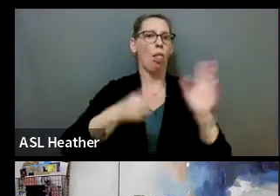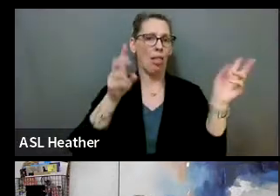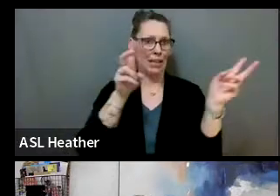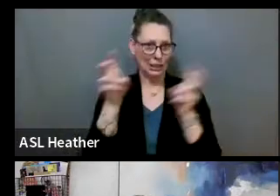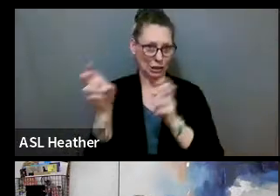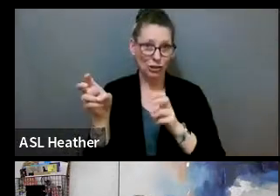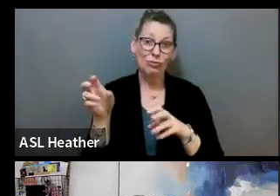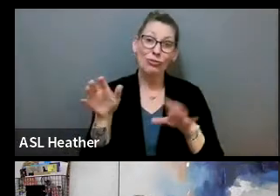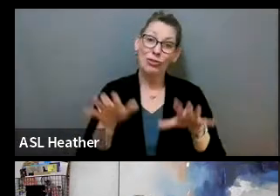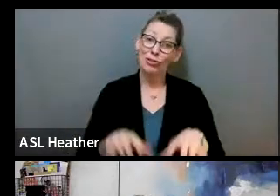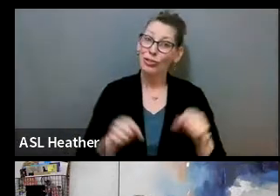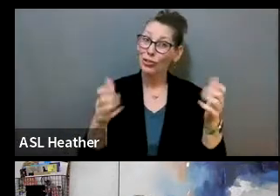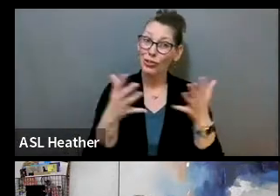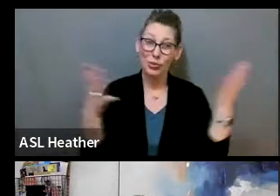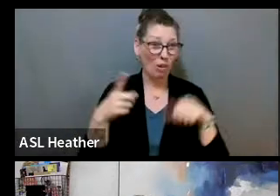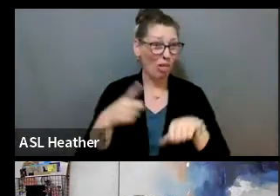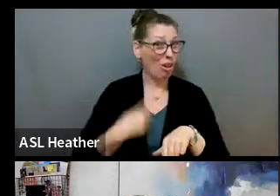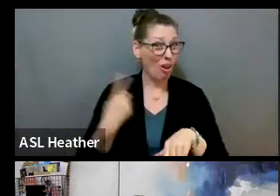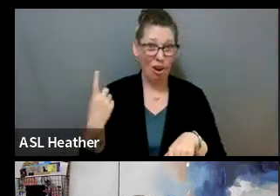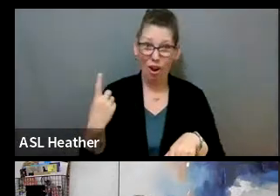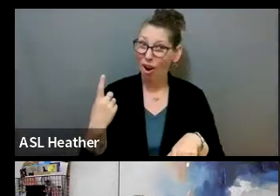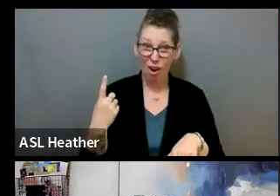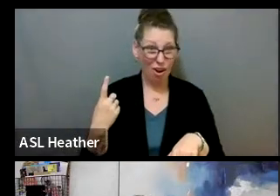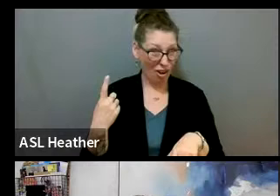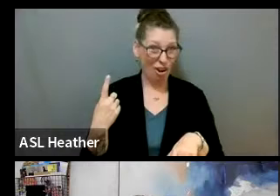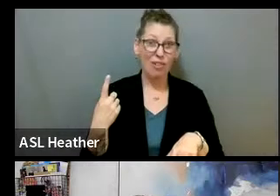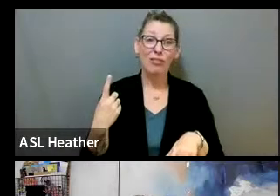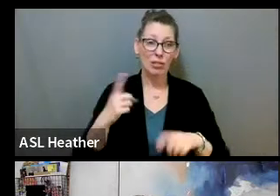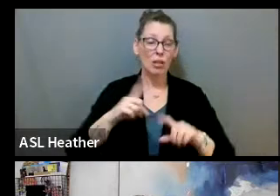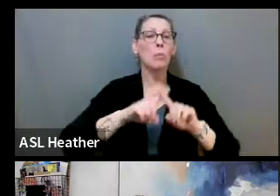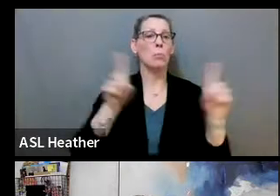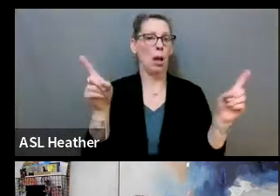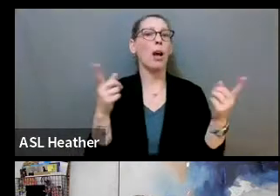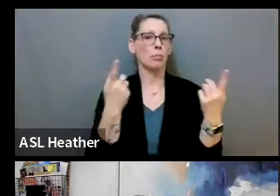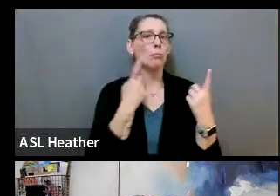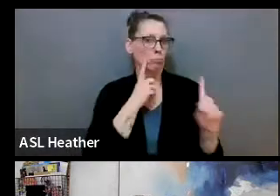it took way too long to do it, but we have reached